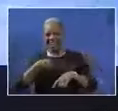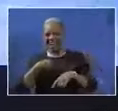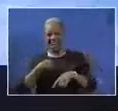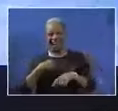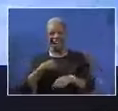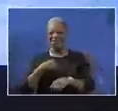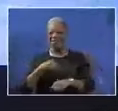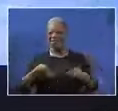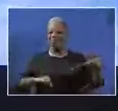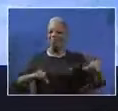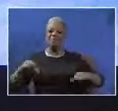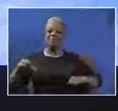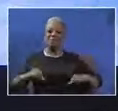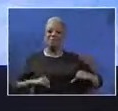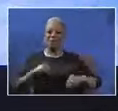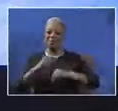muscles.